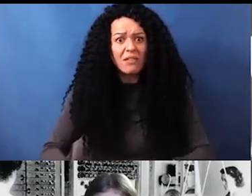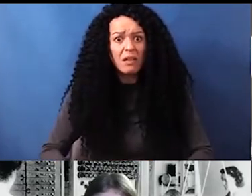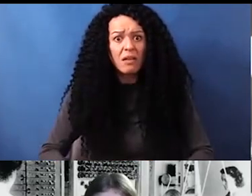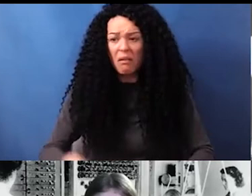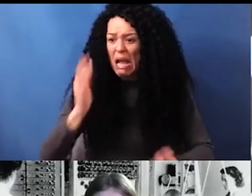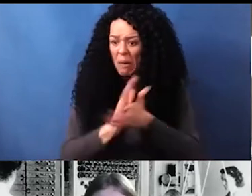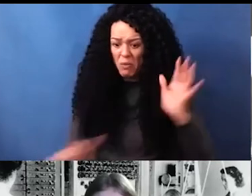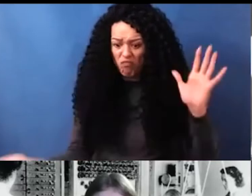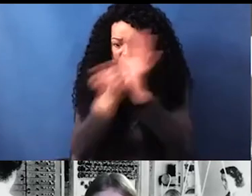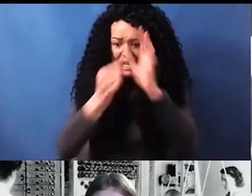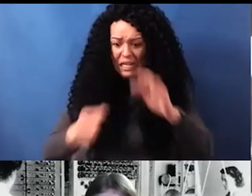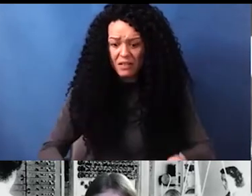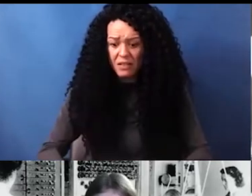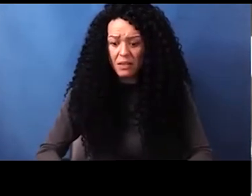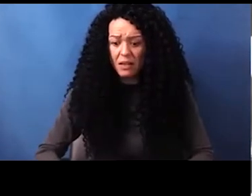Absolutely ridiculous.